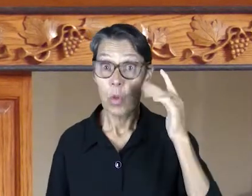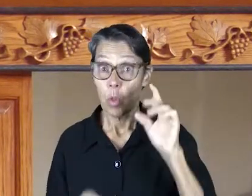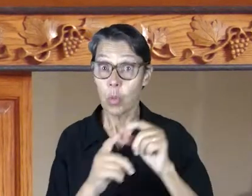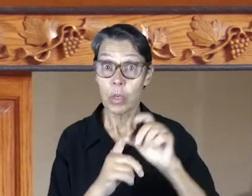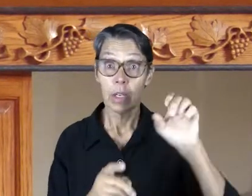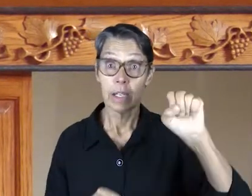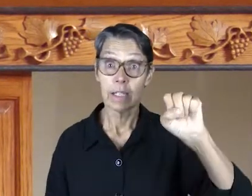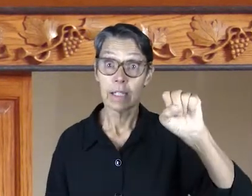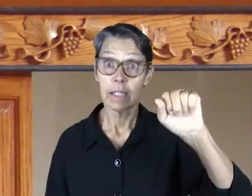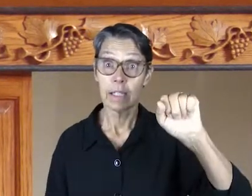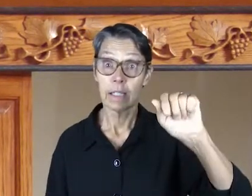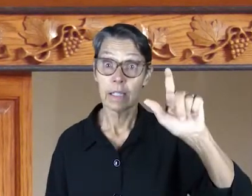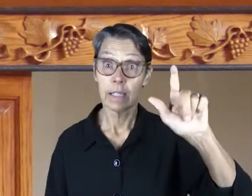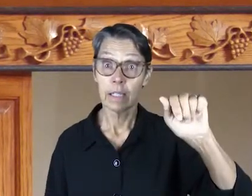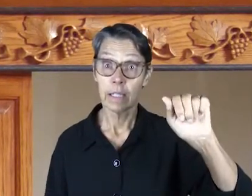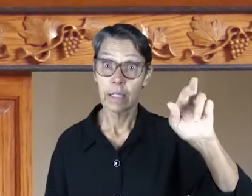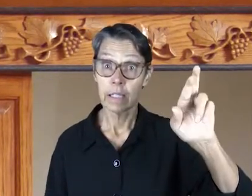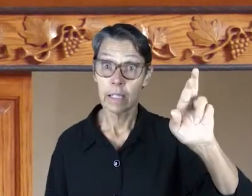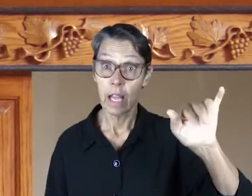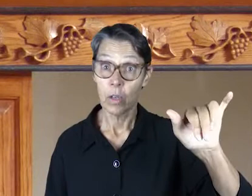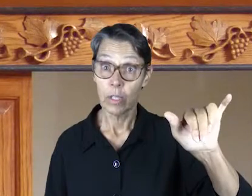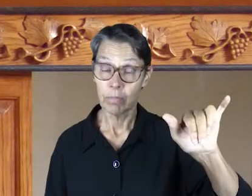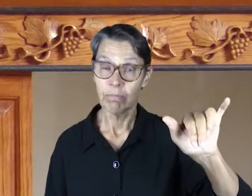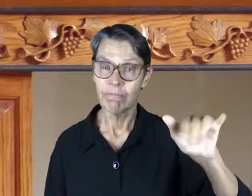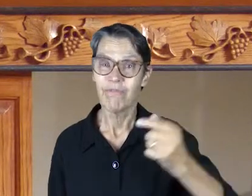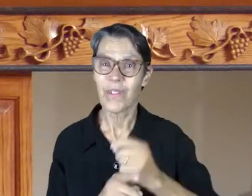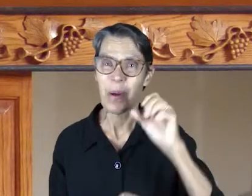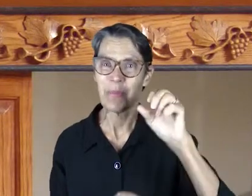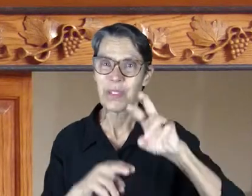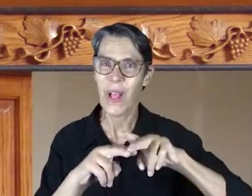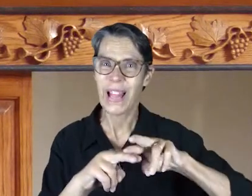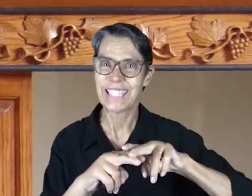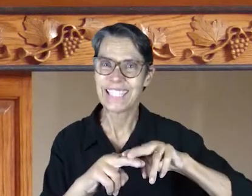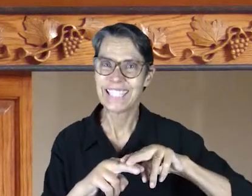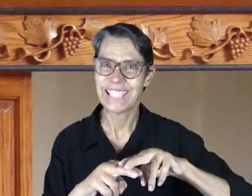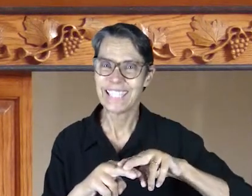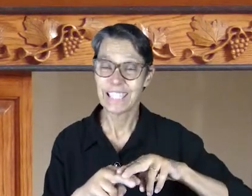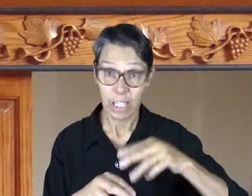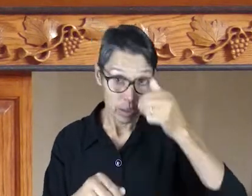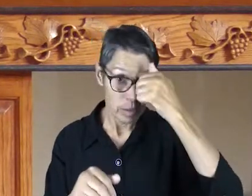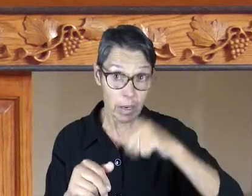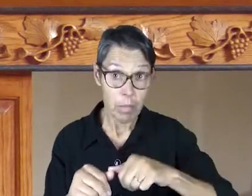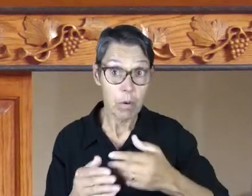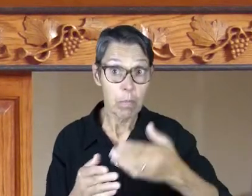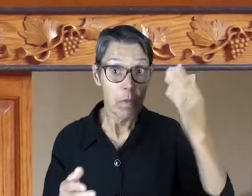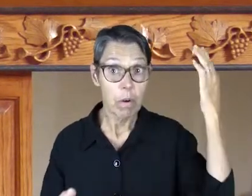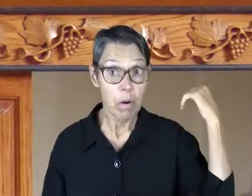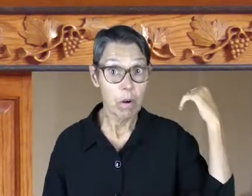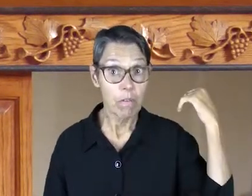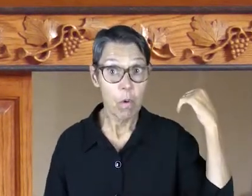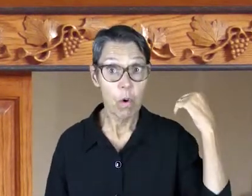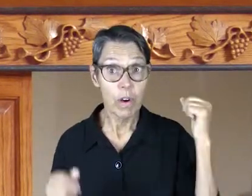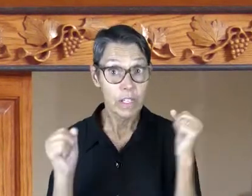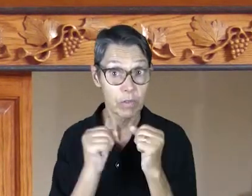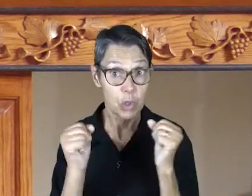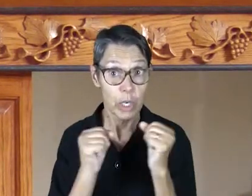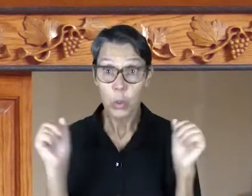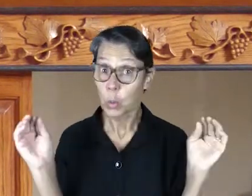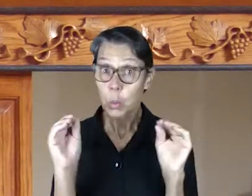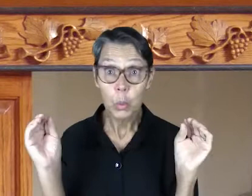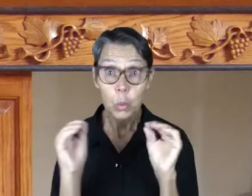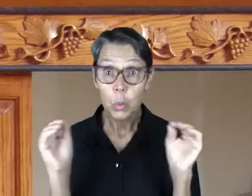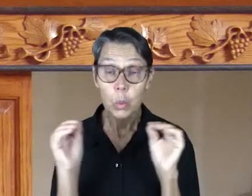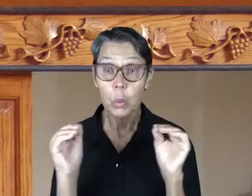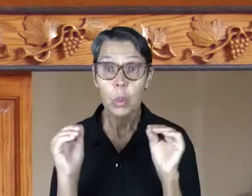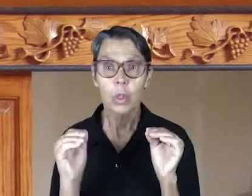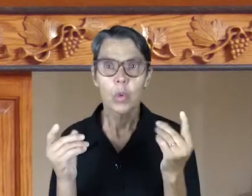salary. Because in that time, before there was refrigeration, salt was used to preserve food